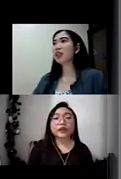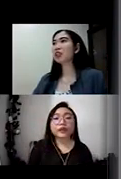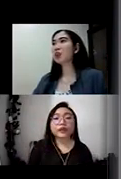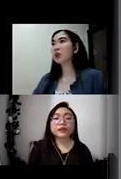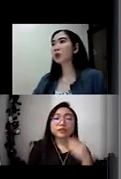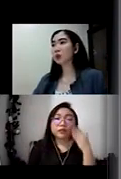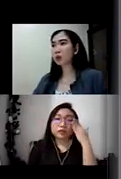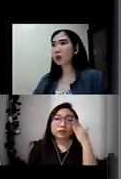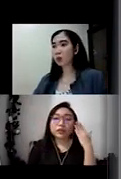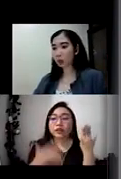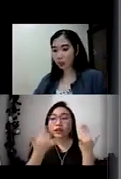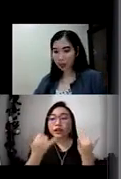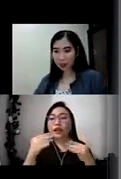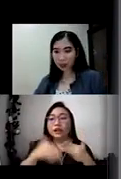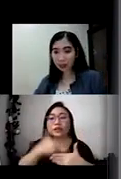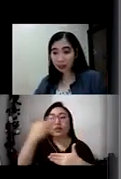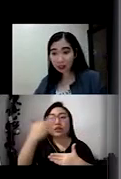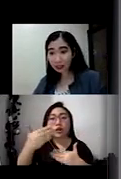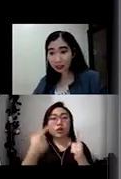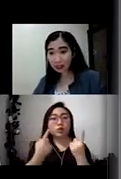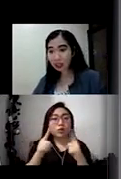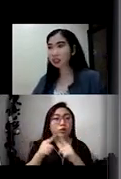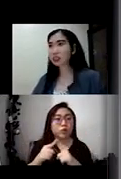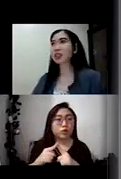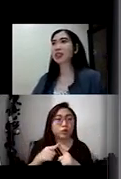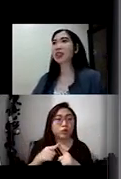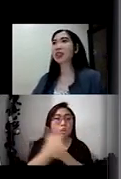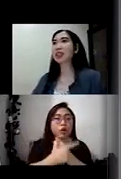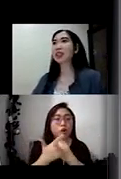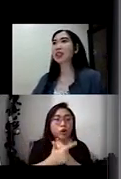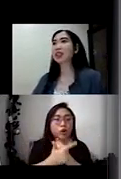Now let's go to Google Sheets.